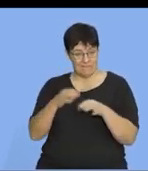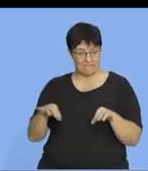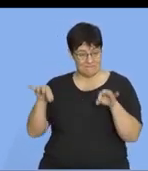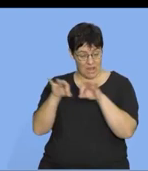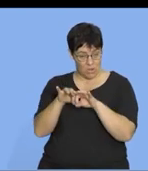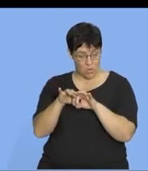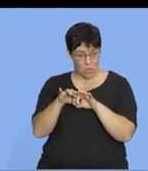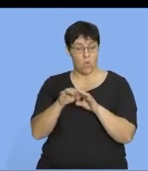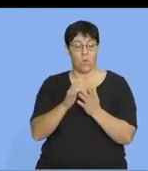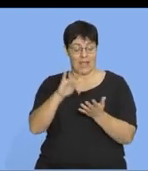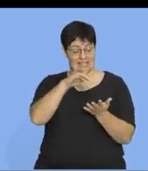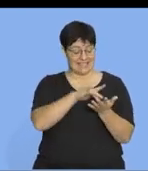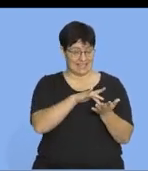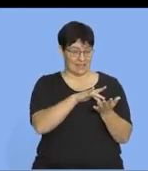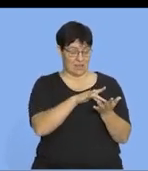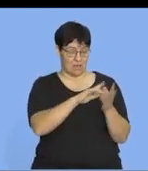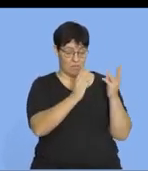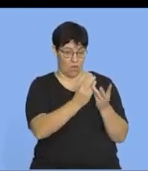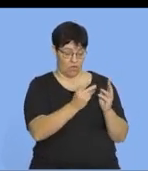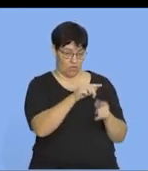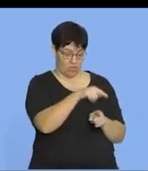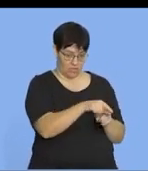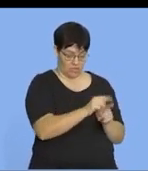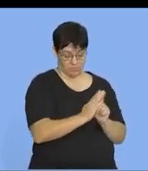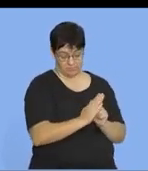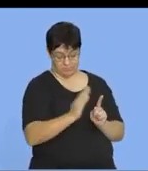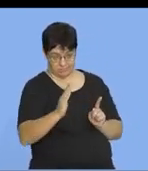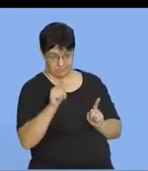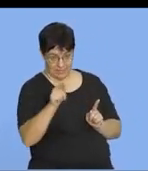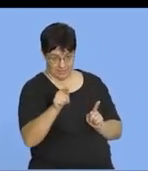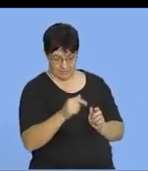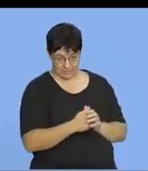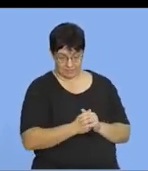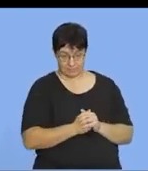that value, because that's the distance from the center of the Earth,